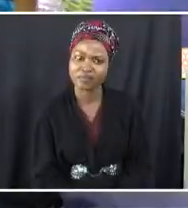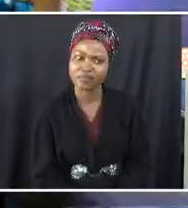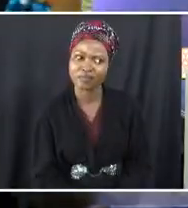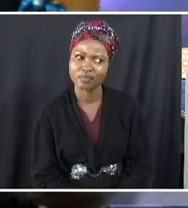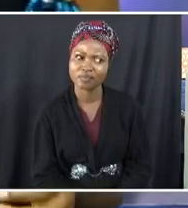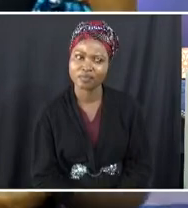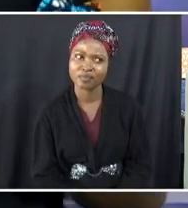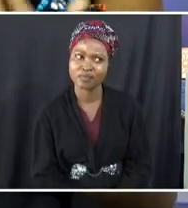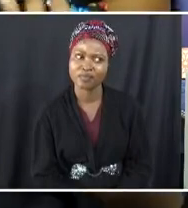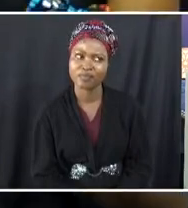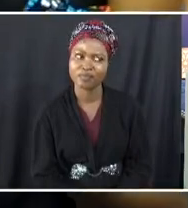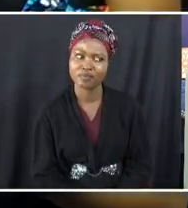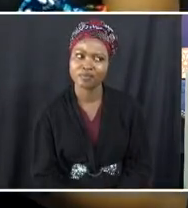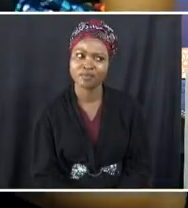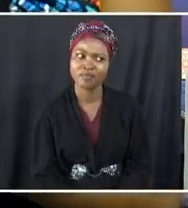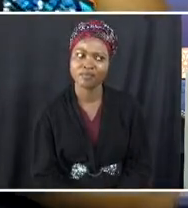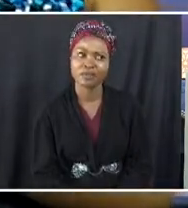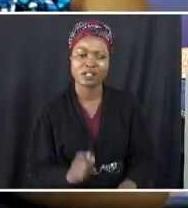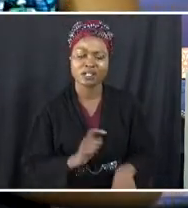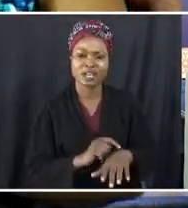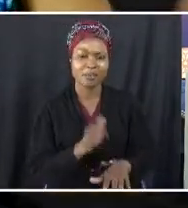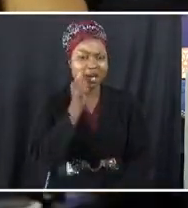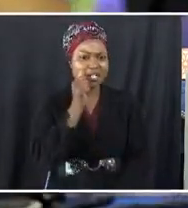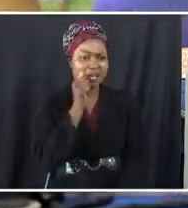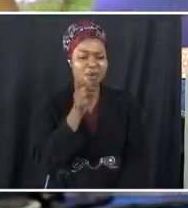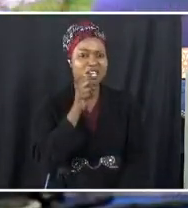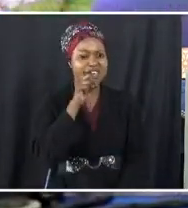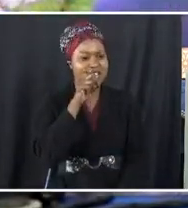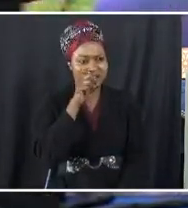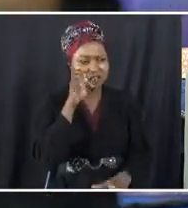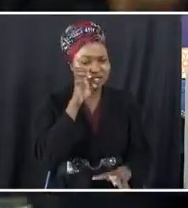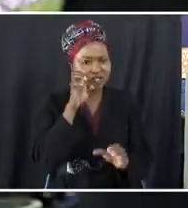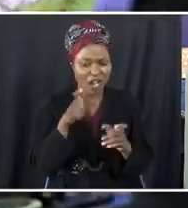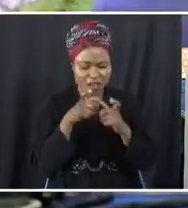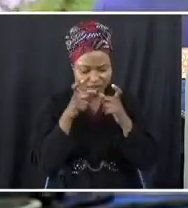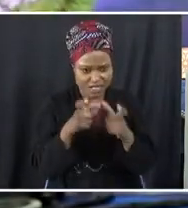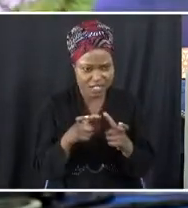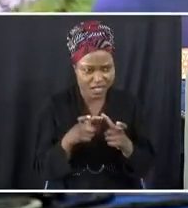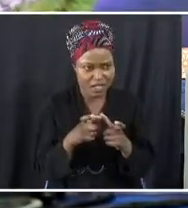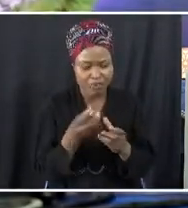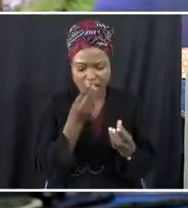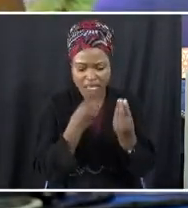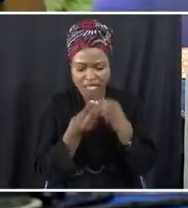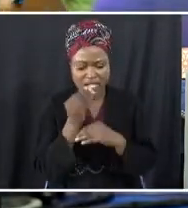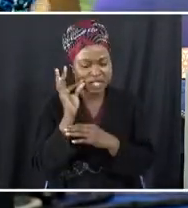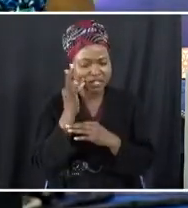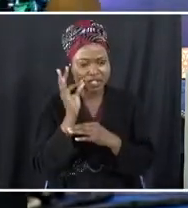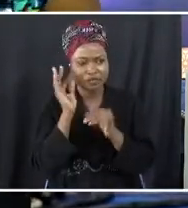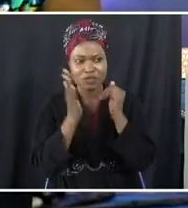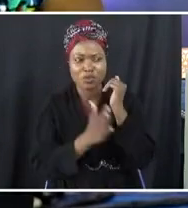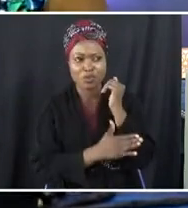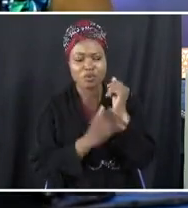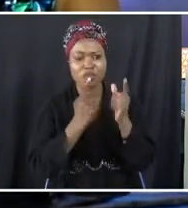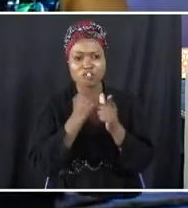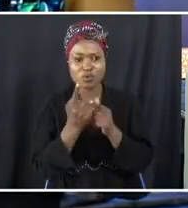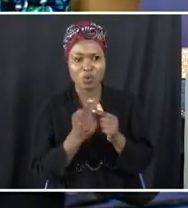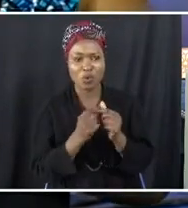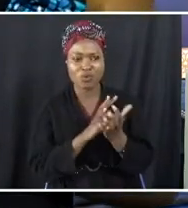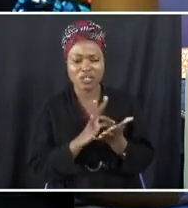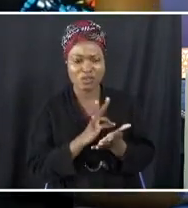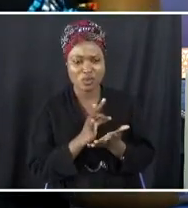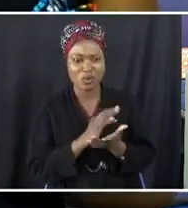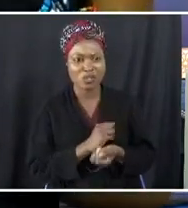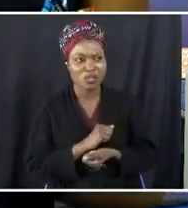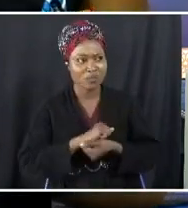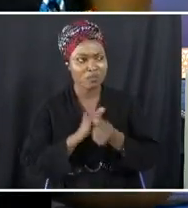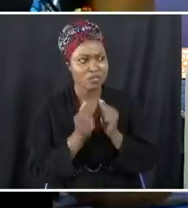In Eden, after Adam and Eve had sinned by eating from the forbidden tree, their souls were starred